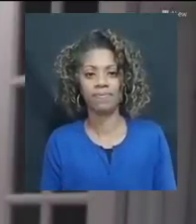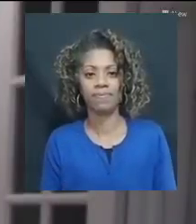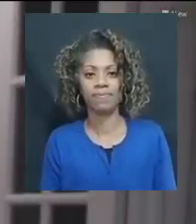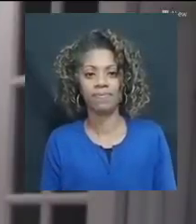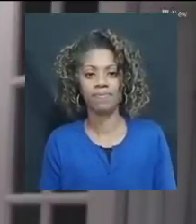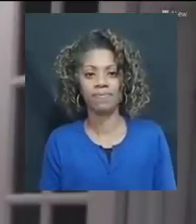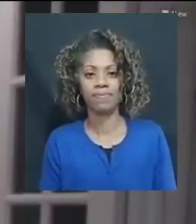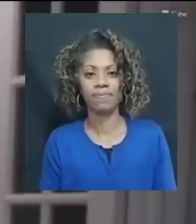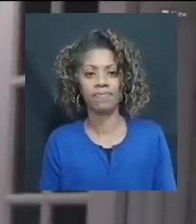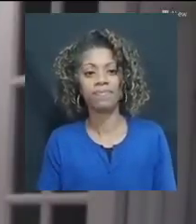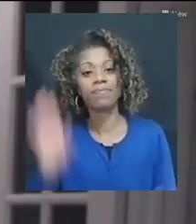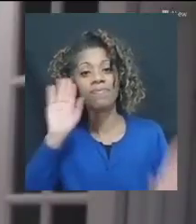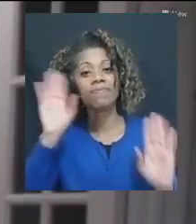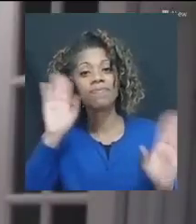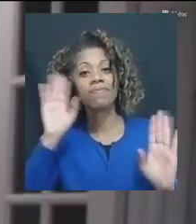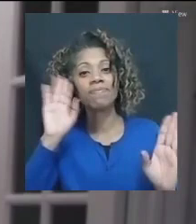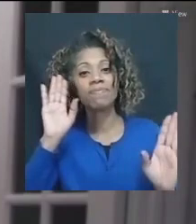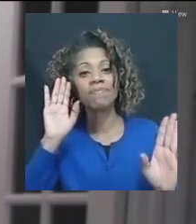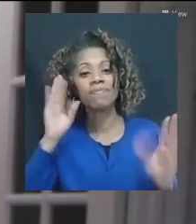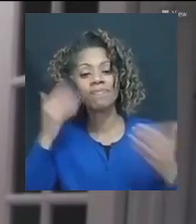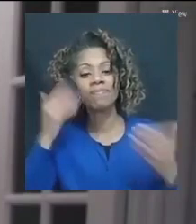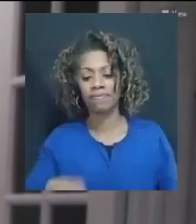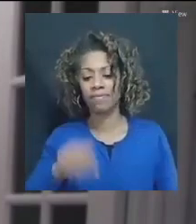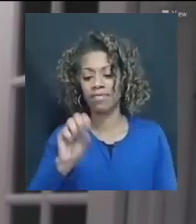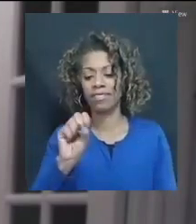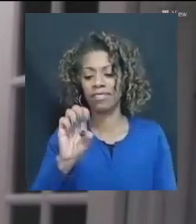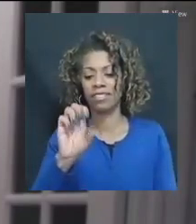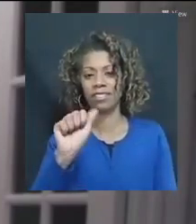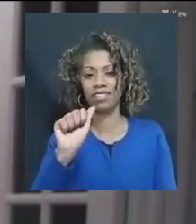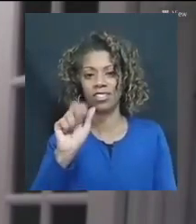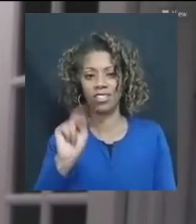Hey, everybody, it's Sean Gibbons. Welcome to the,